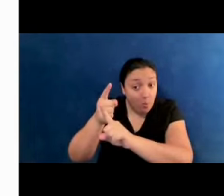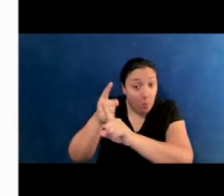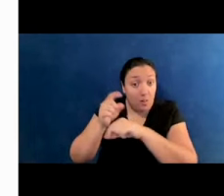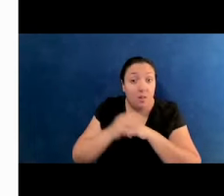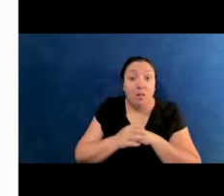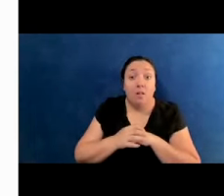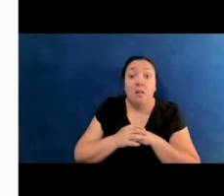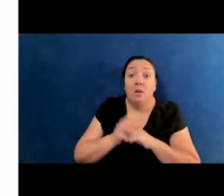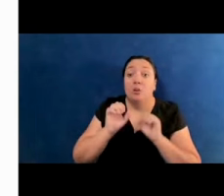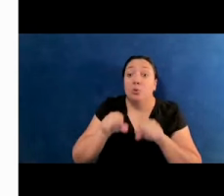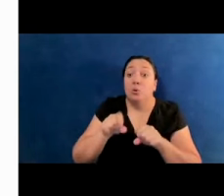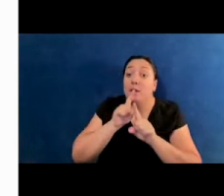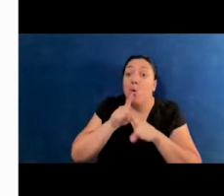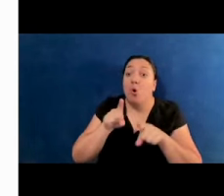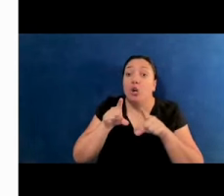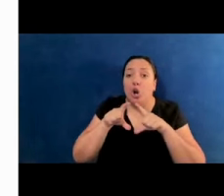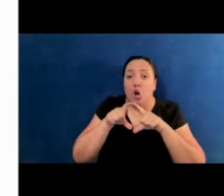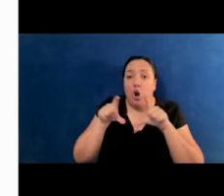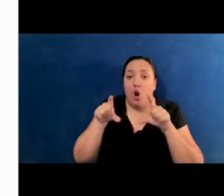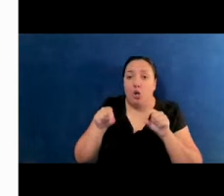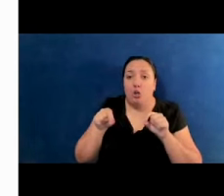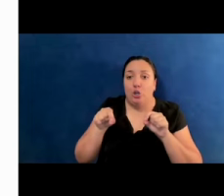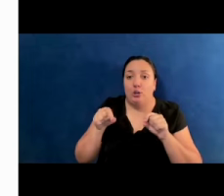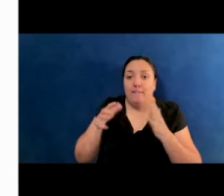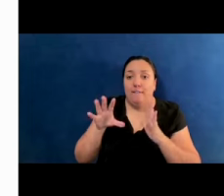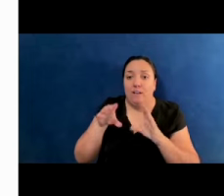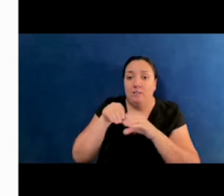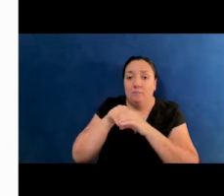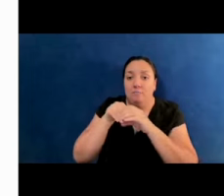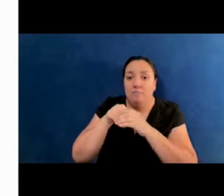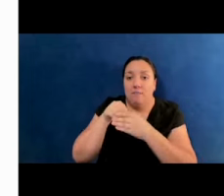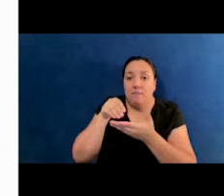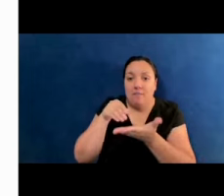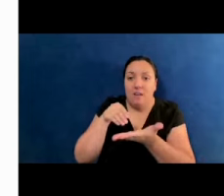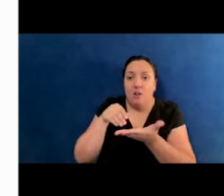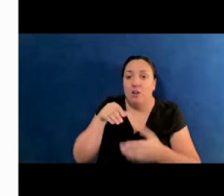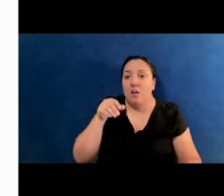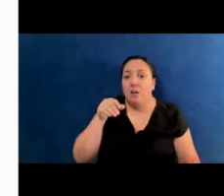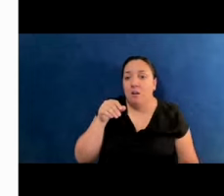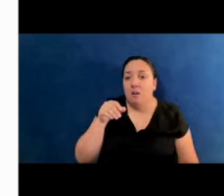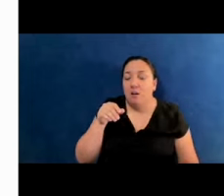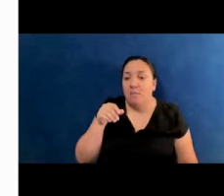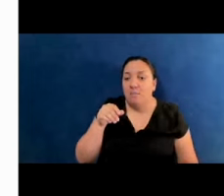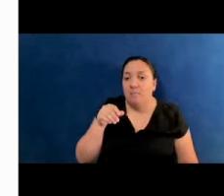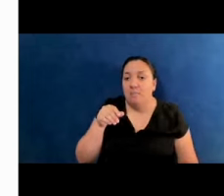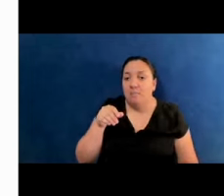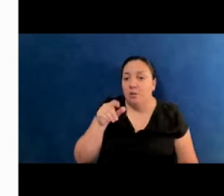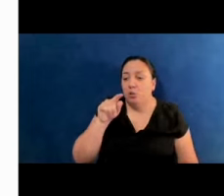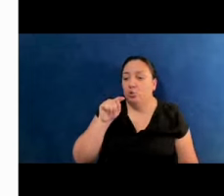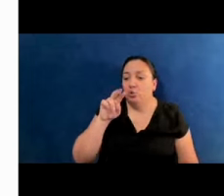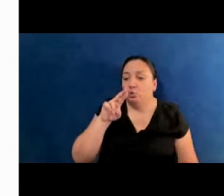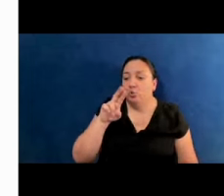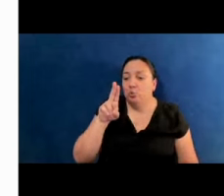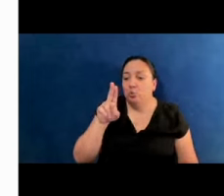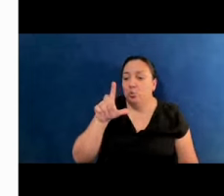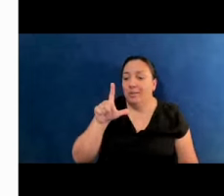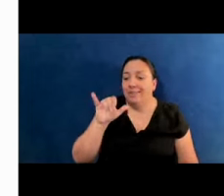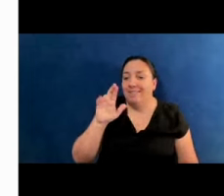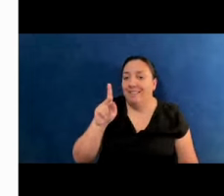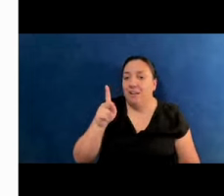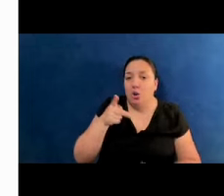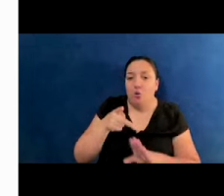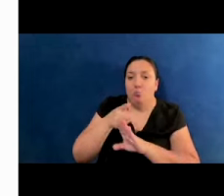can order a prepaid card. Lauri was mentioning the great debit card that Ascensus uses. We use a TrueLink prepaid card that allows